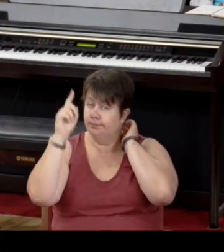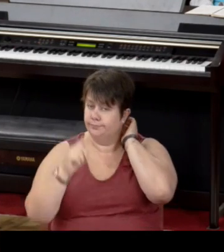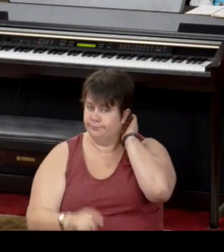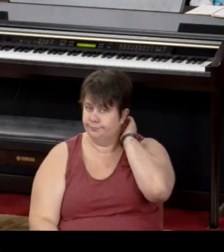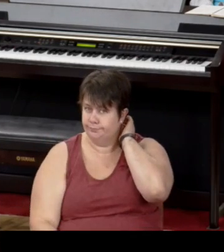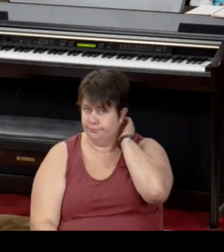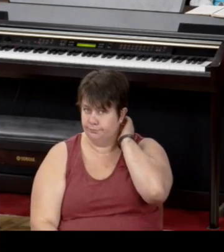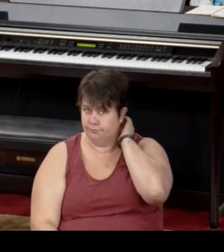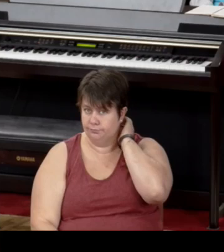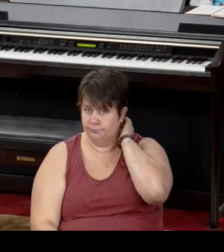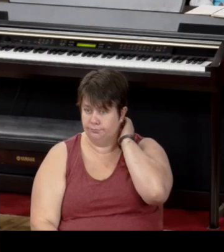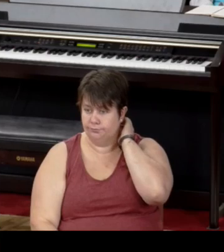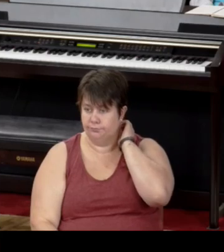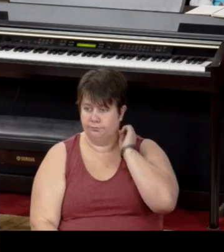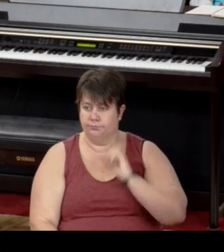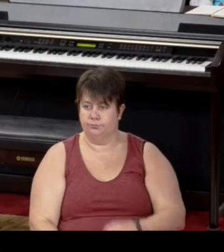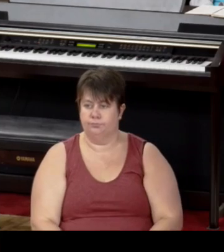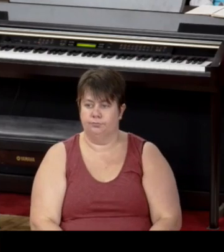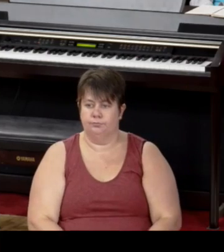Christ?